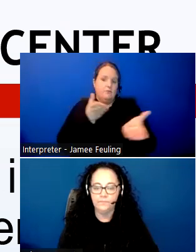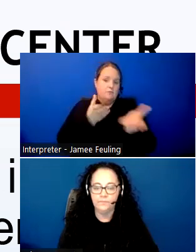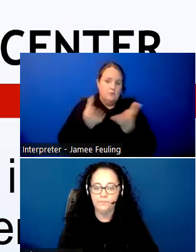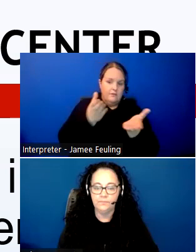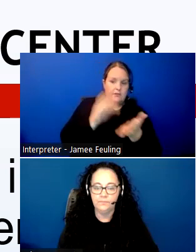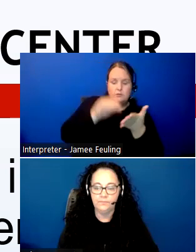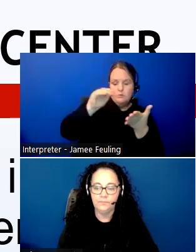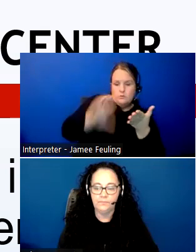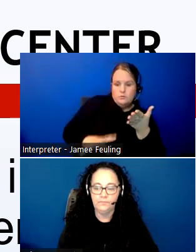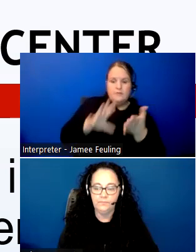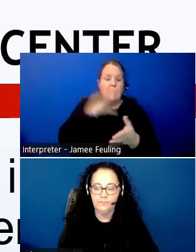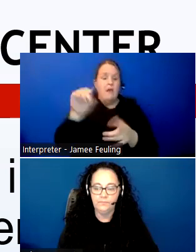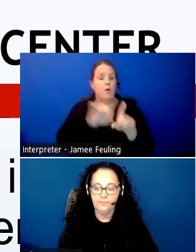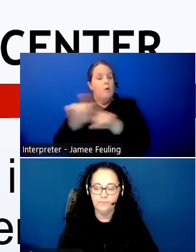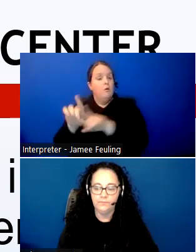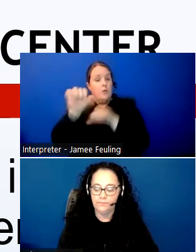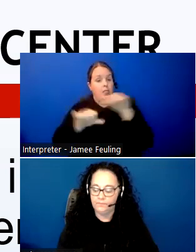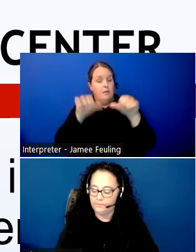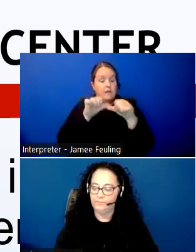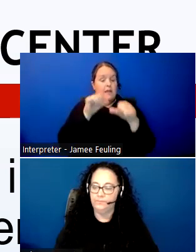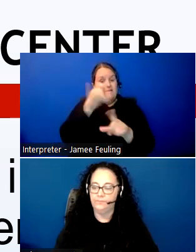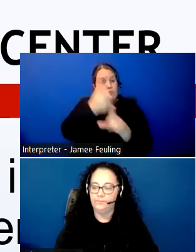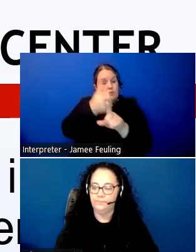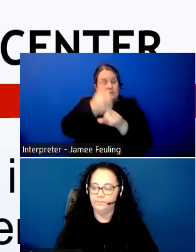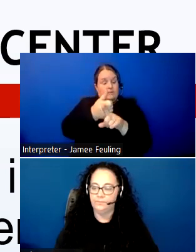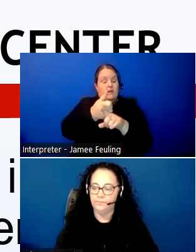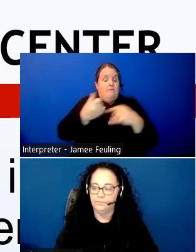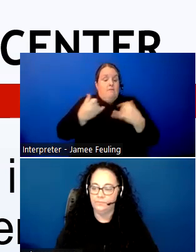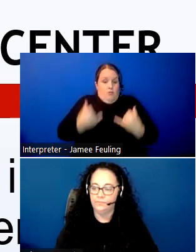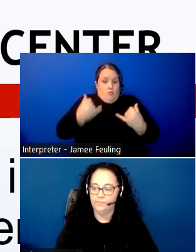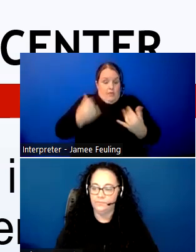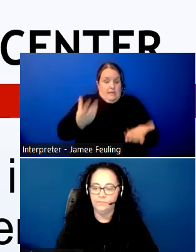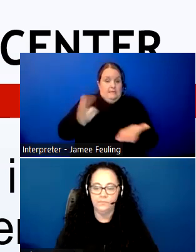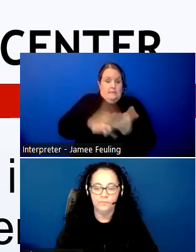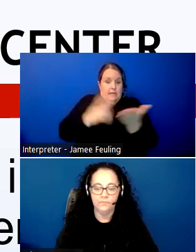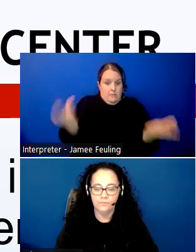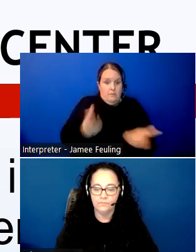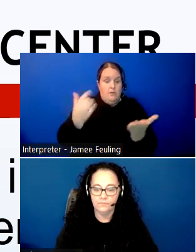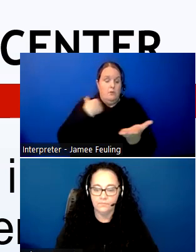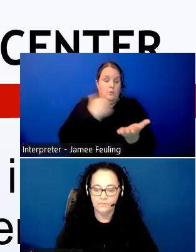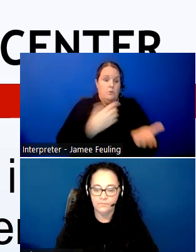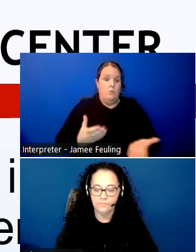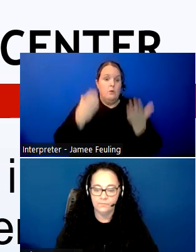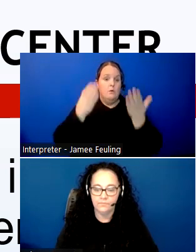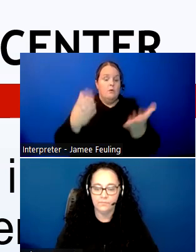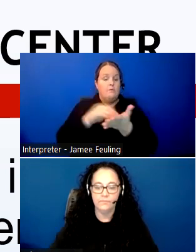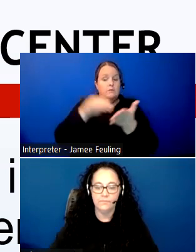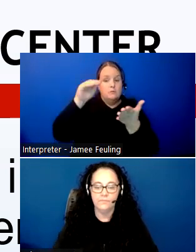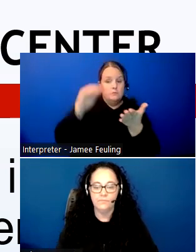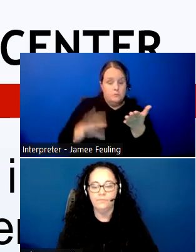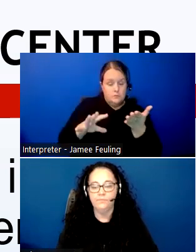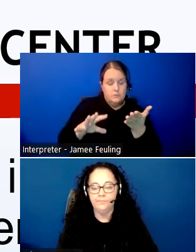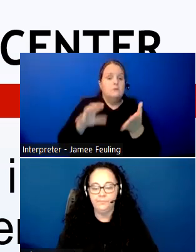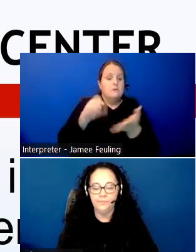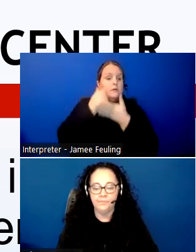students and alumni. So if you're a currently enrolled student, we offer students the help